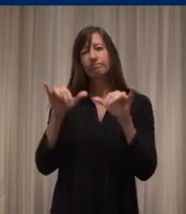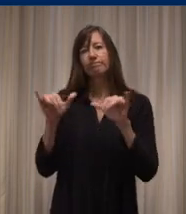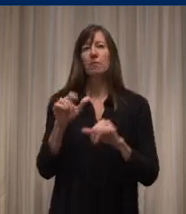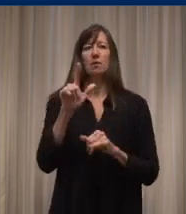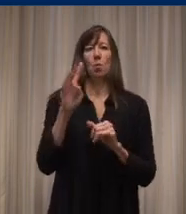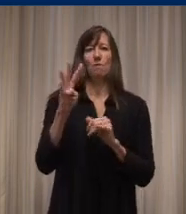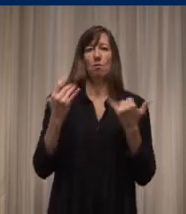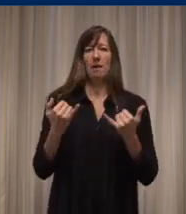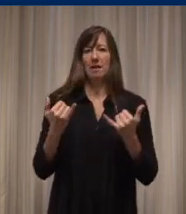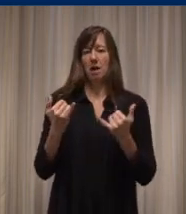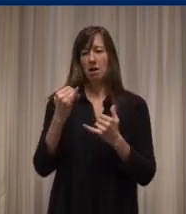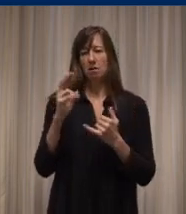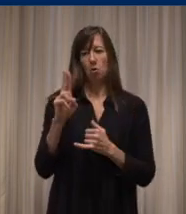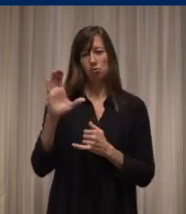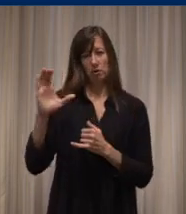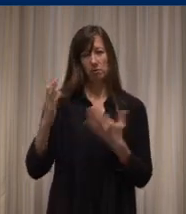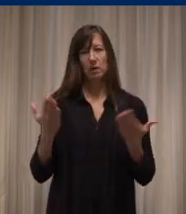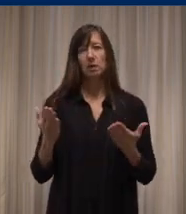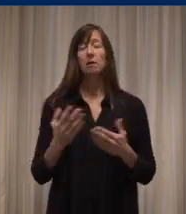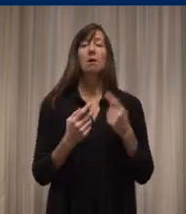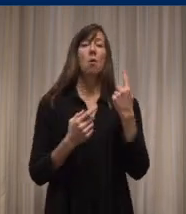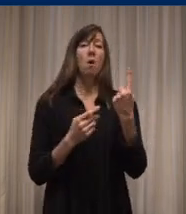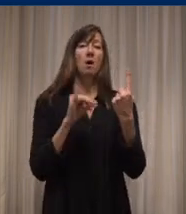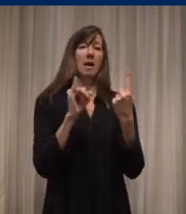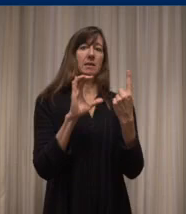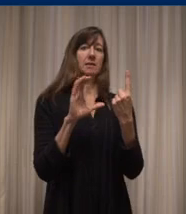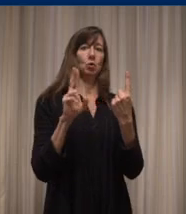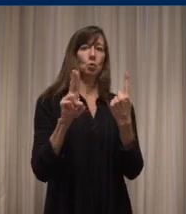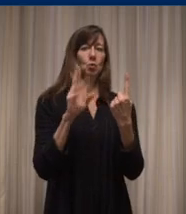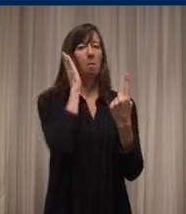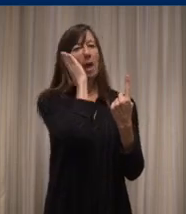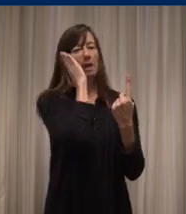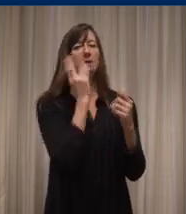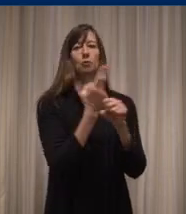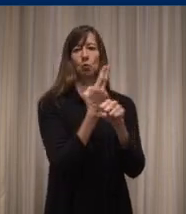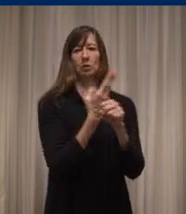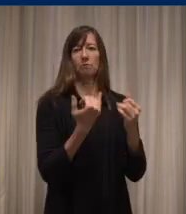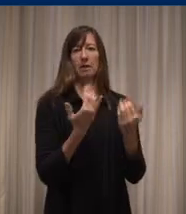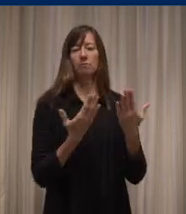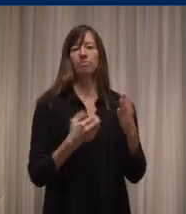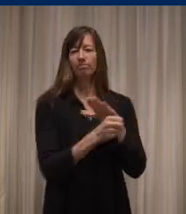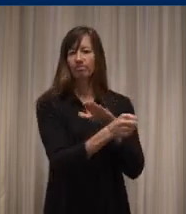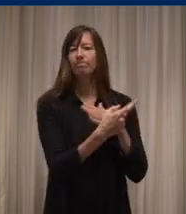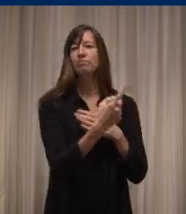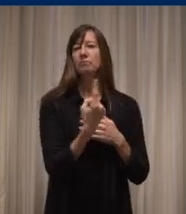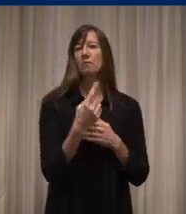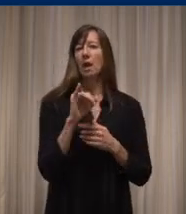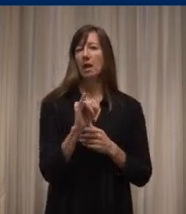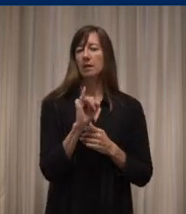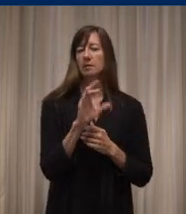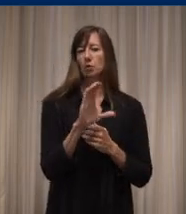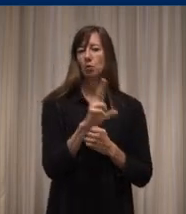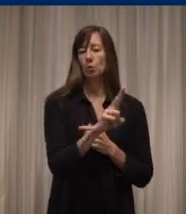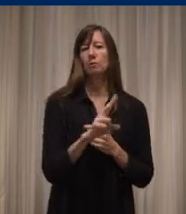county, 1 ICU bed utilized, but you can see the trajectory there, which is concerning, of a continued